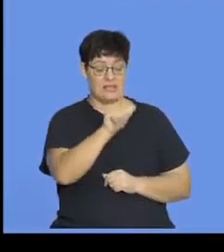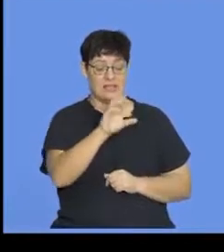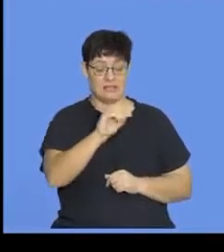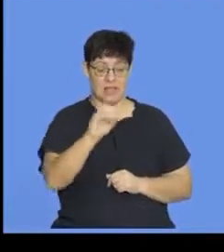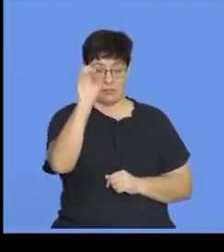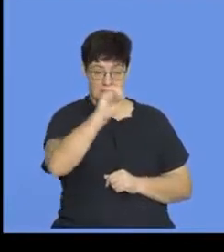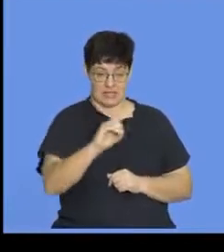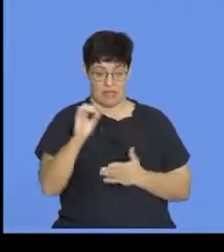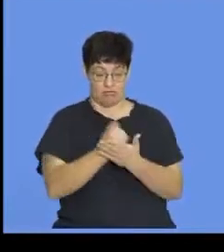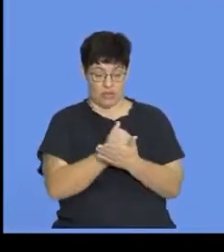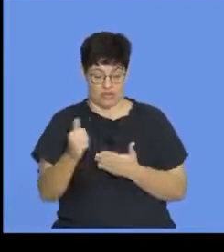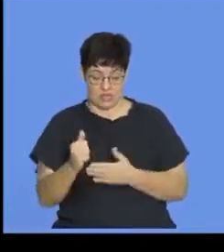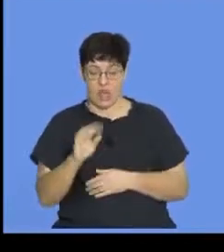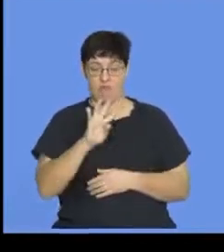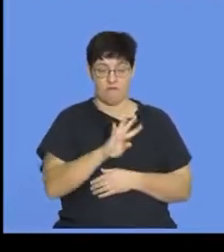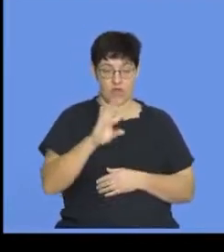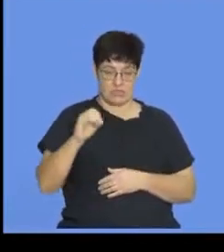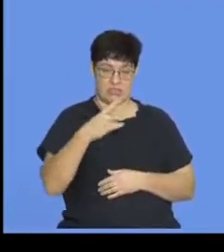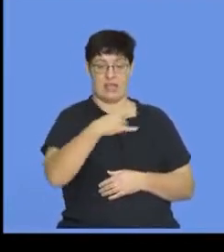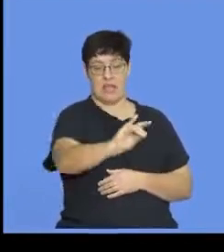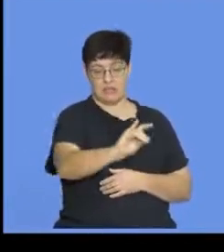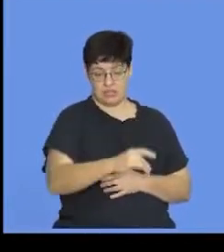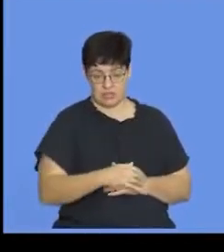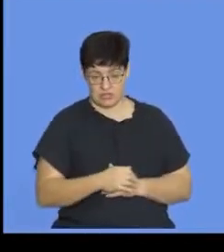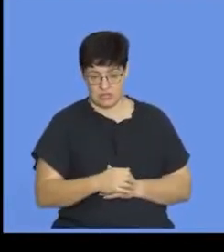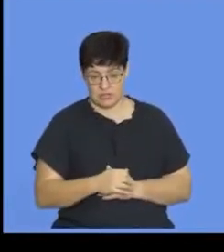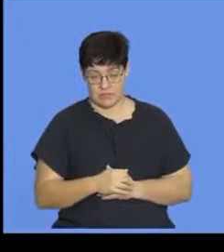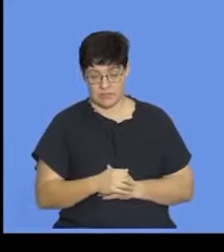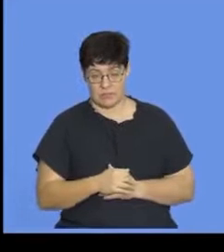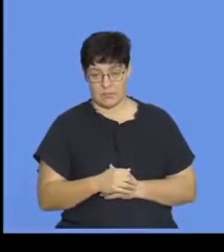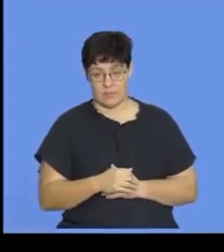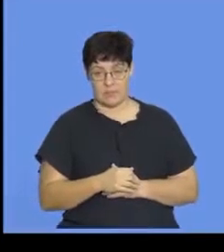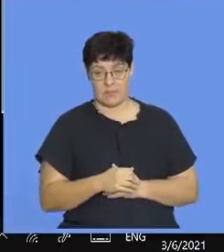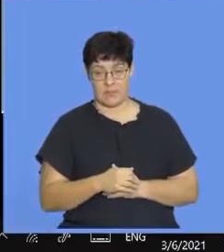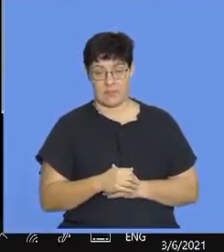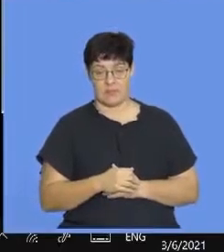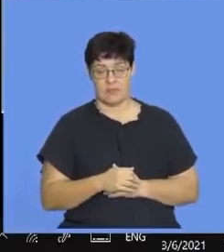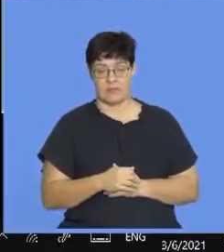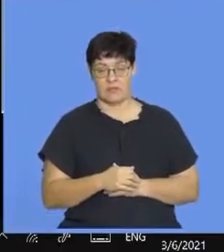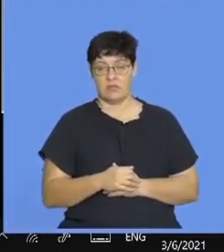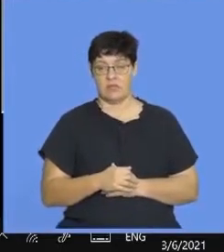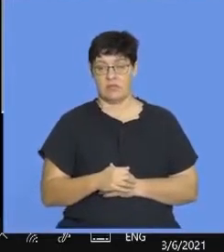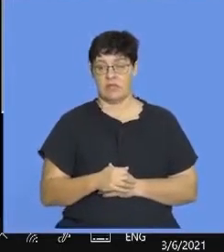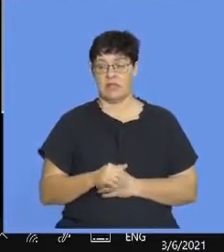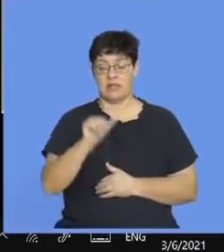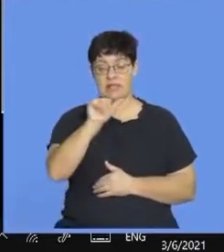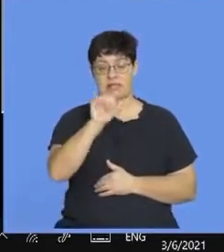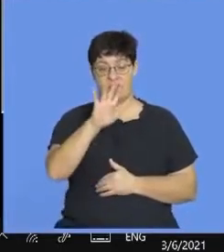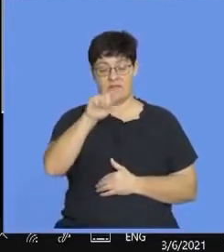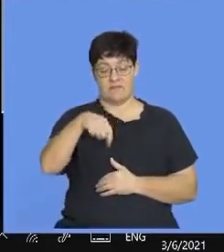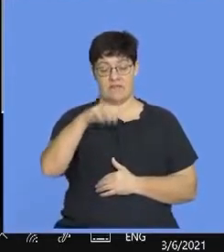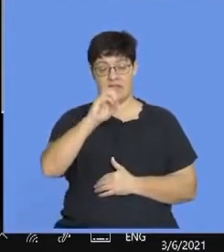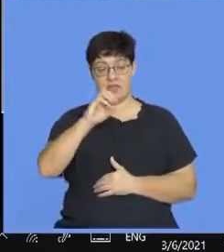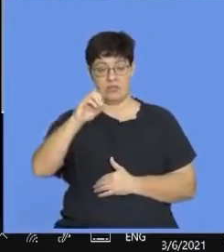credit, 40% has to be on cash. So therefore, you take your 65,000 times